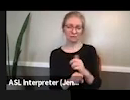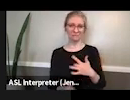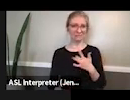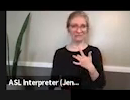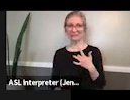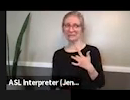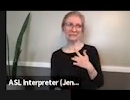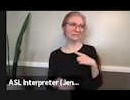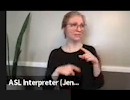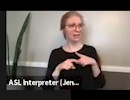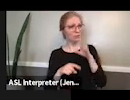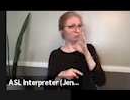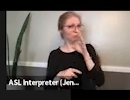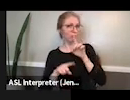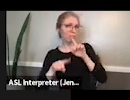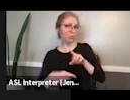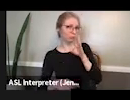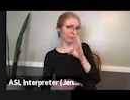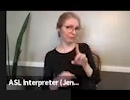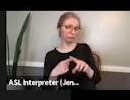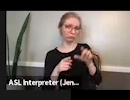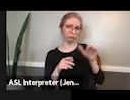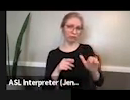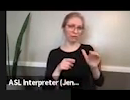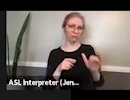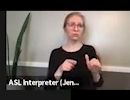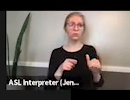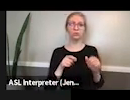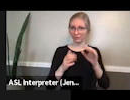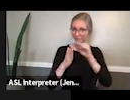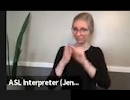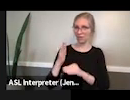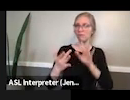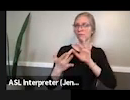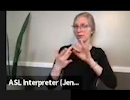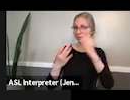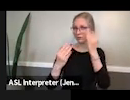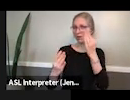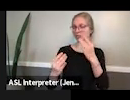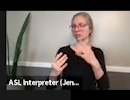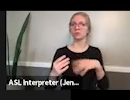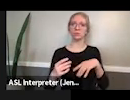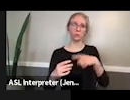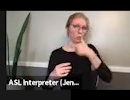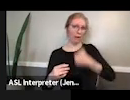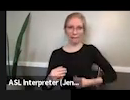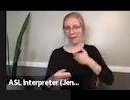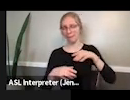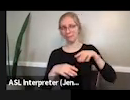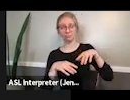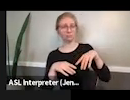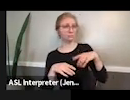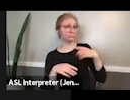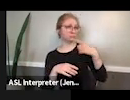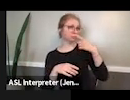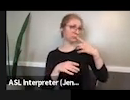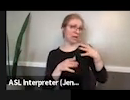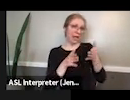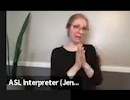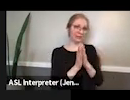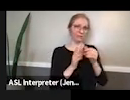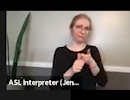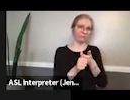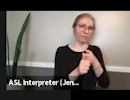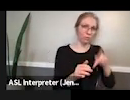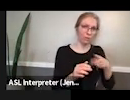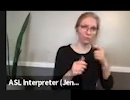child directly, you can fill out contact information and who you are and say, can you follow up with the family and see if they want to report their